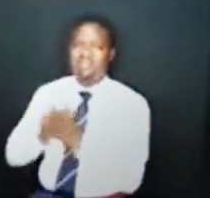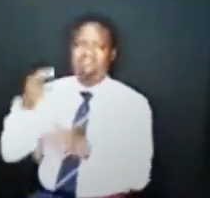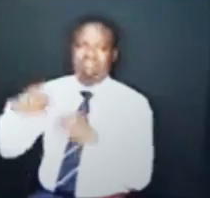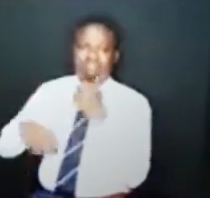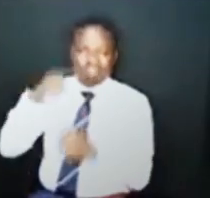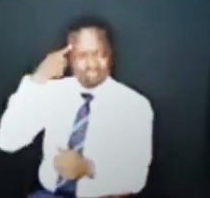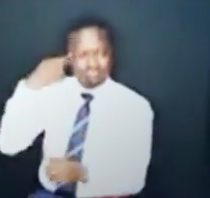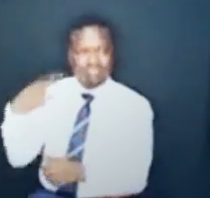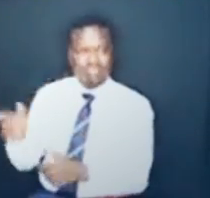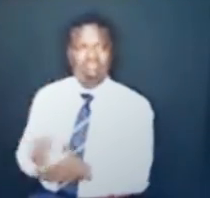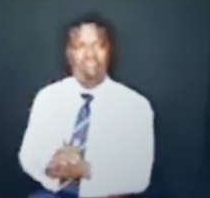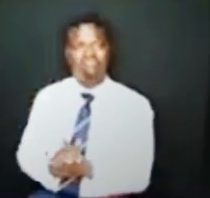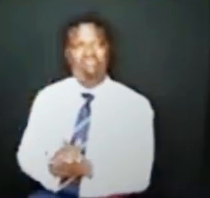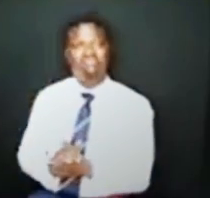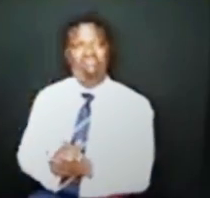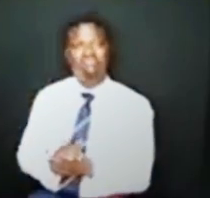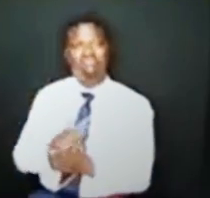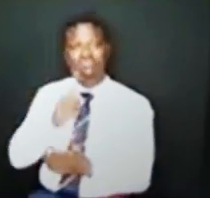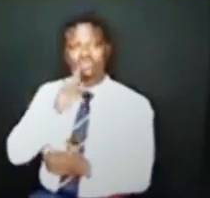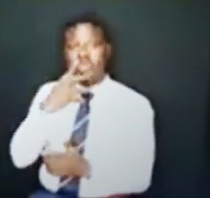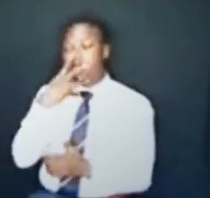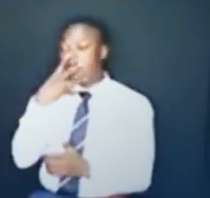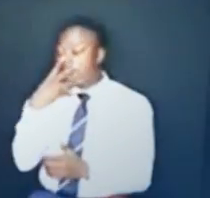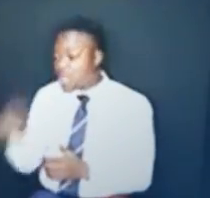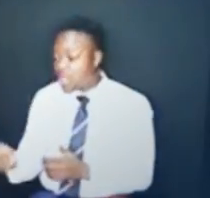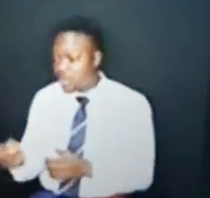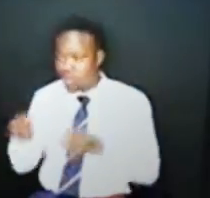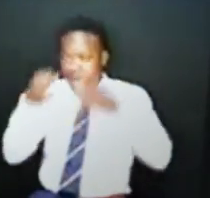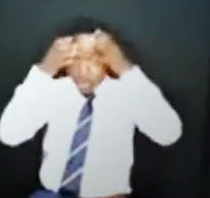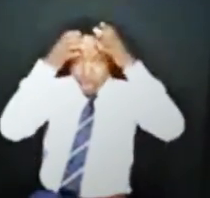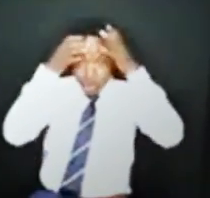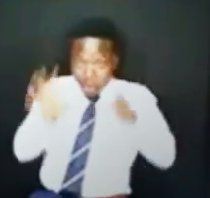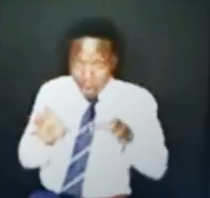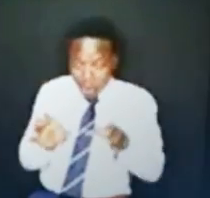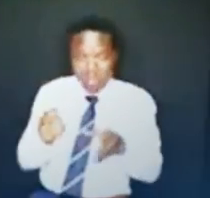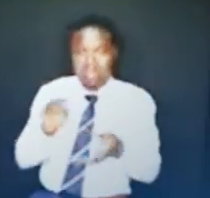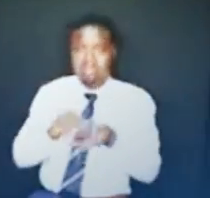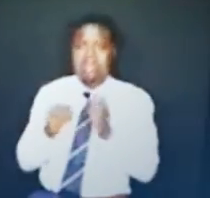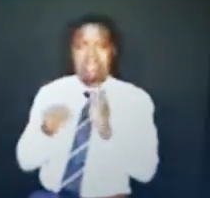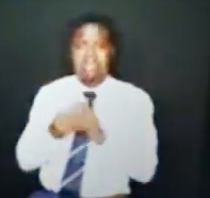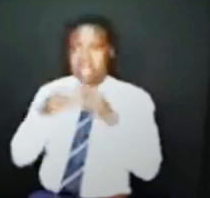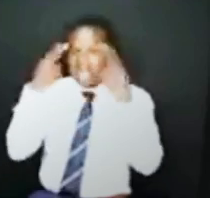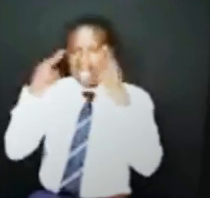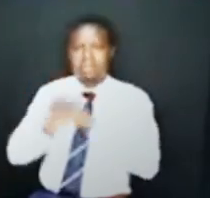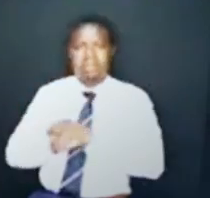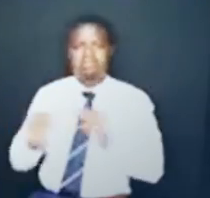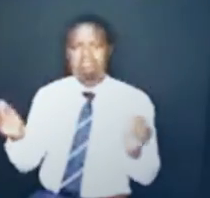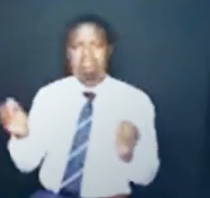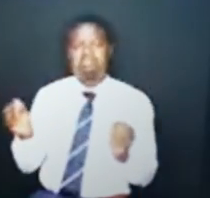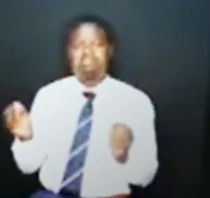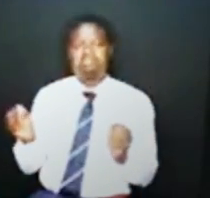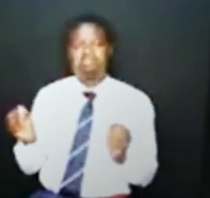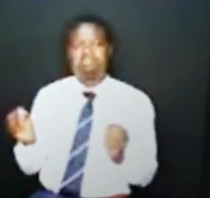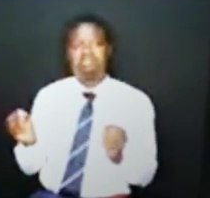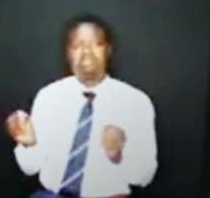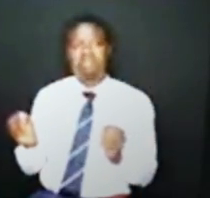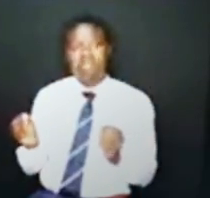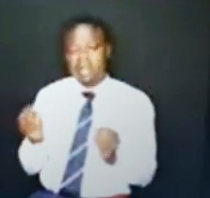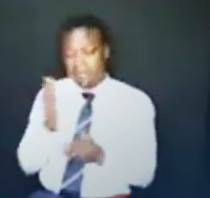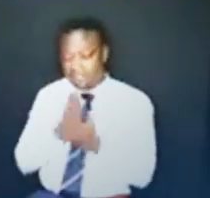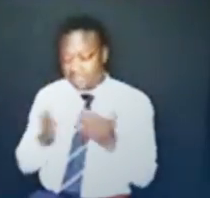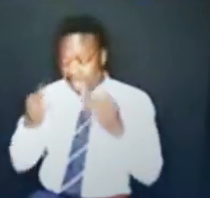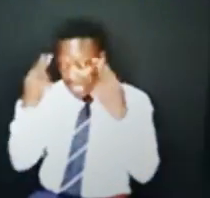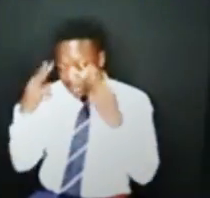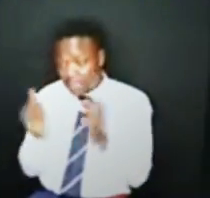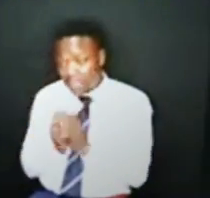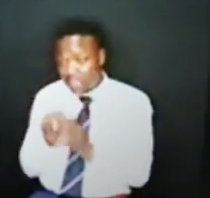problem. See, a curse without a cause will not happen. But things like this,